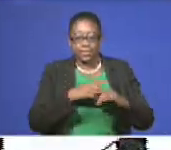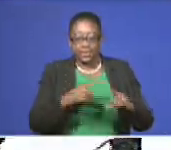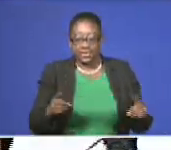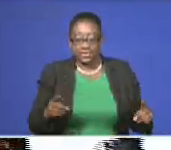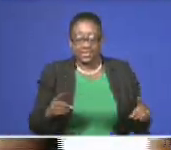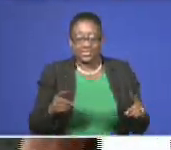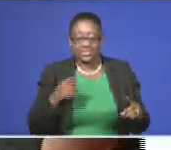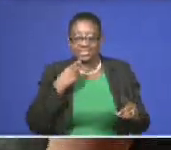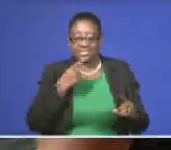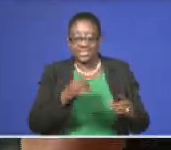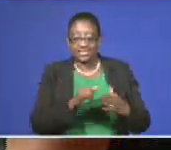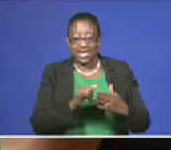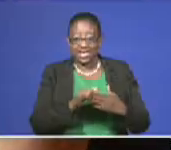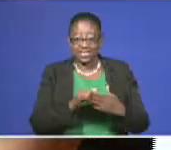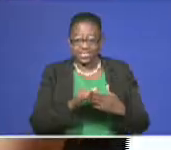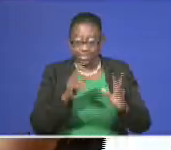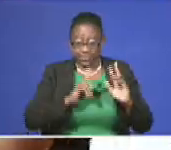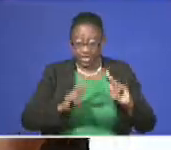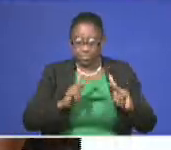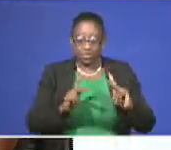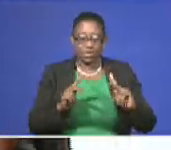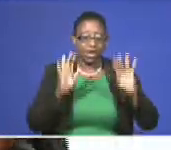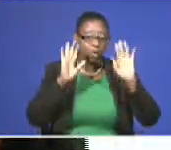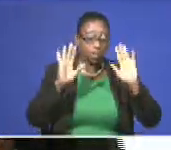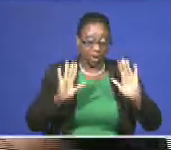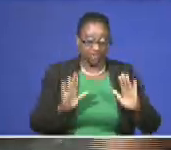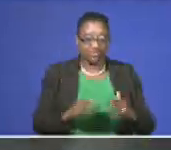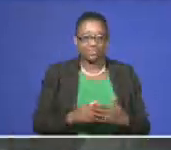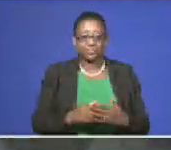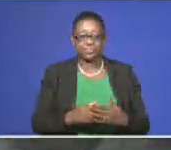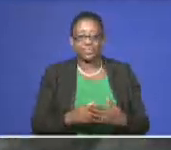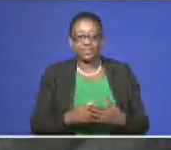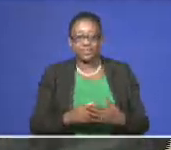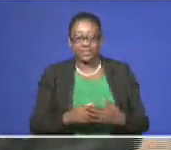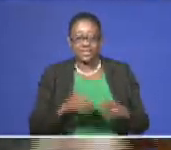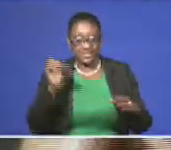Staff is fantastic. So, yeah, it's good.